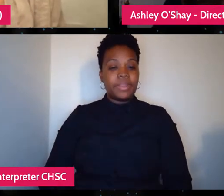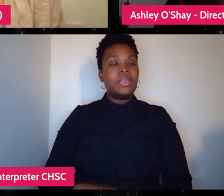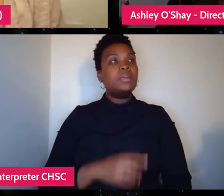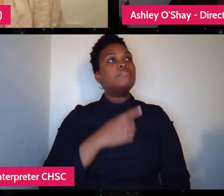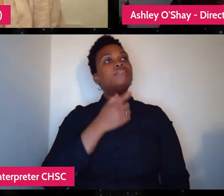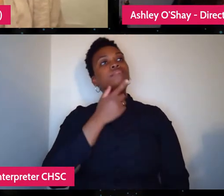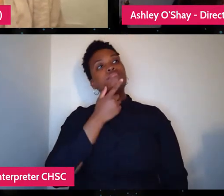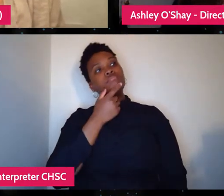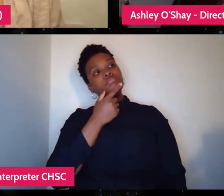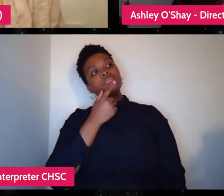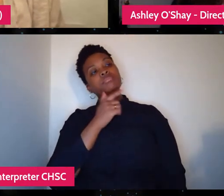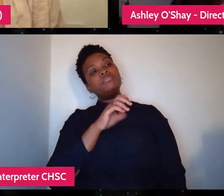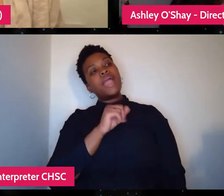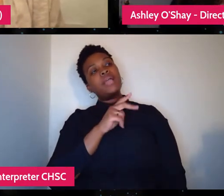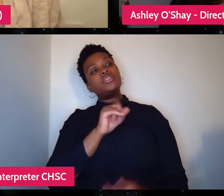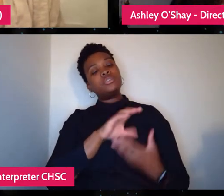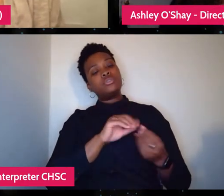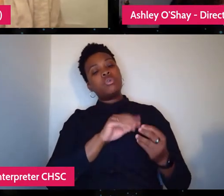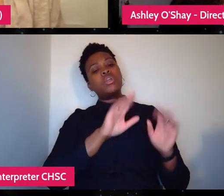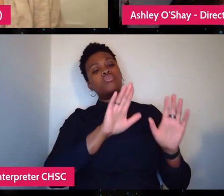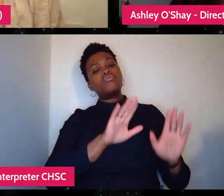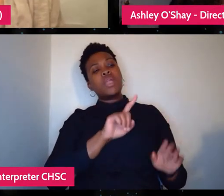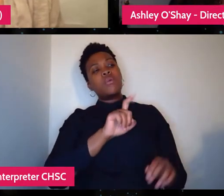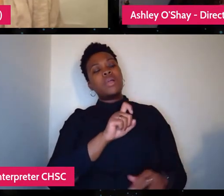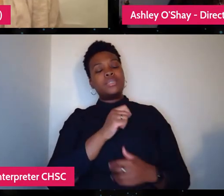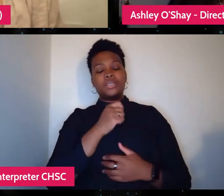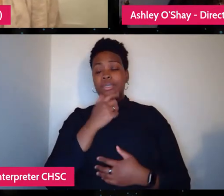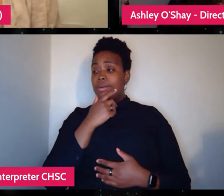That's a great question. Oh, and there's so many.